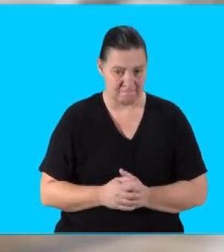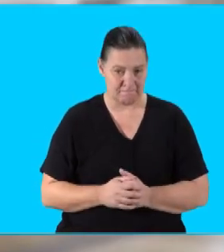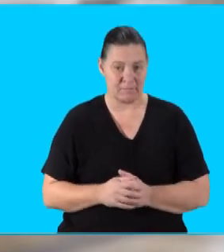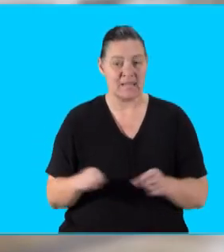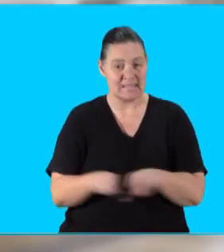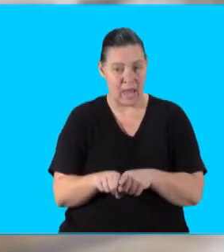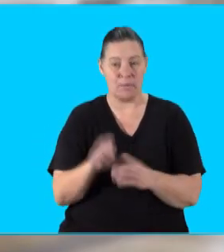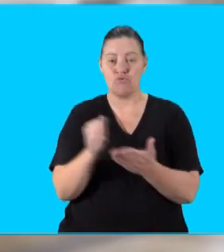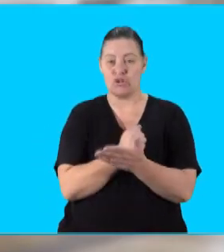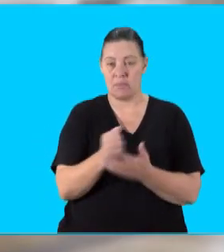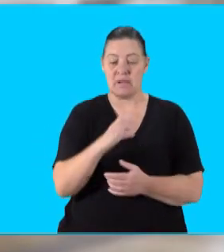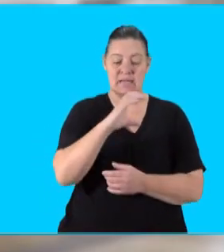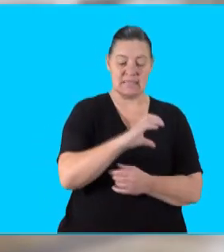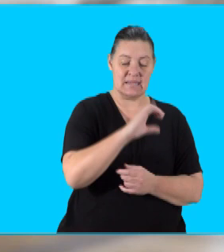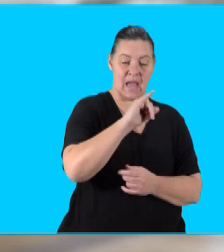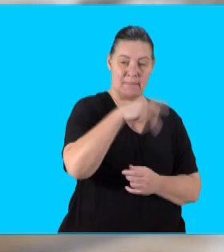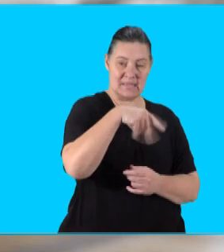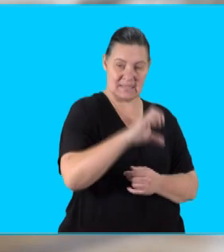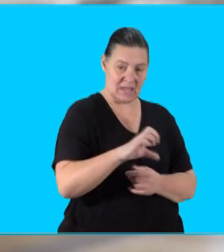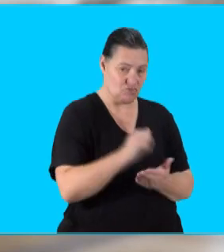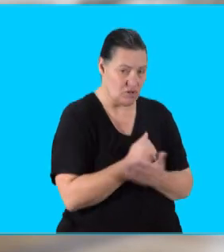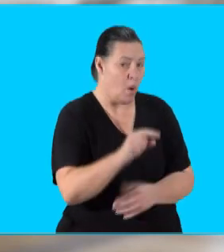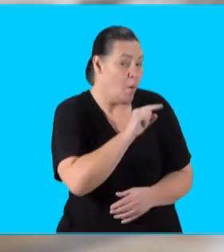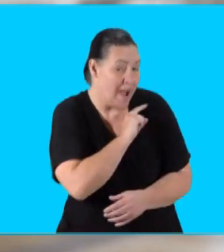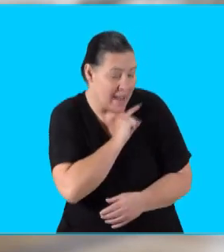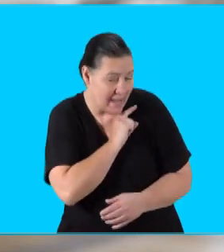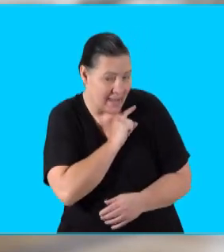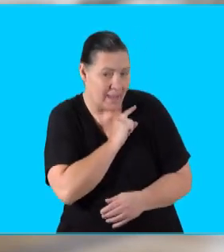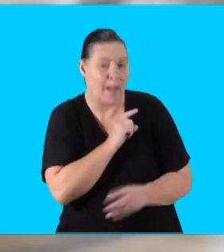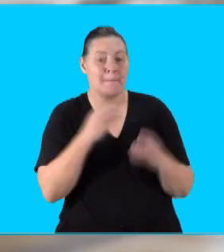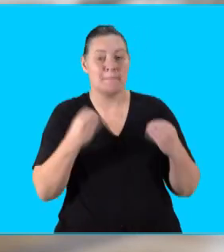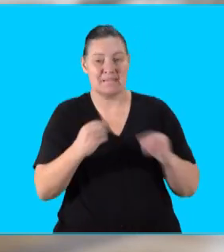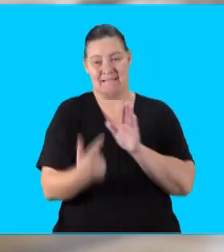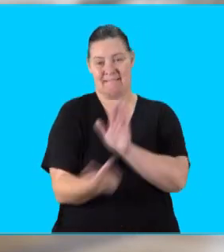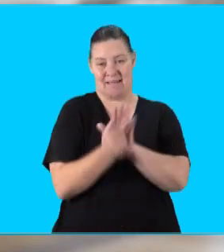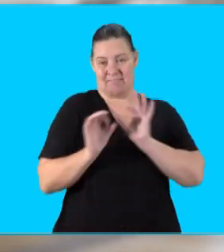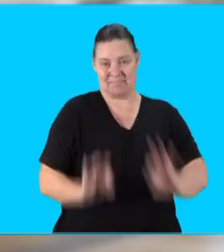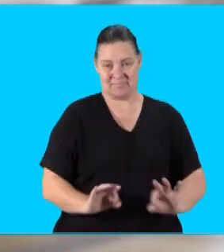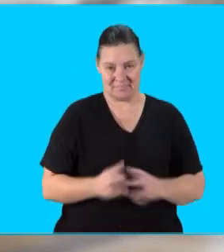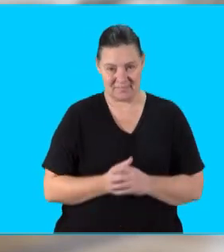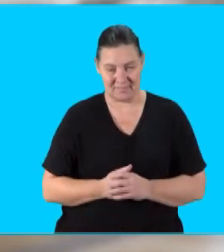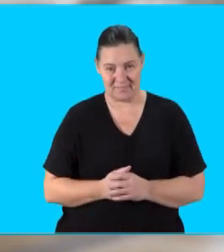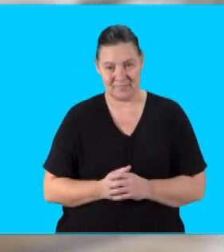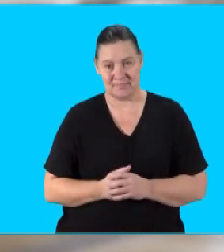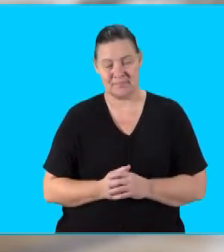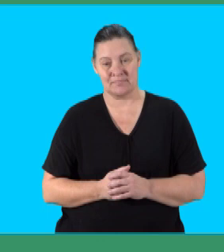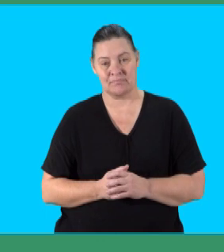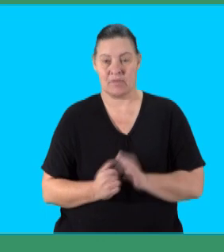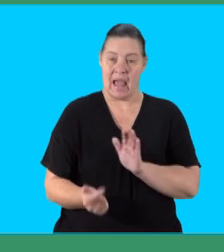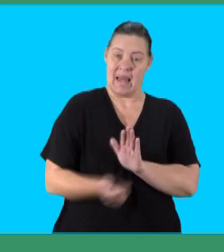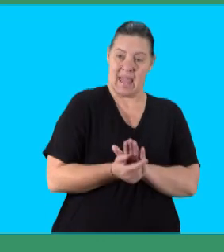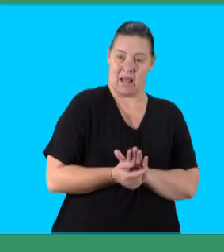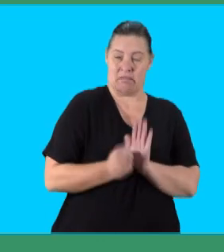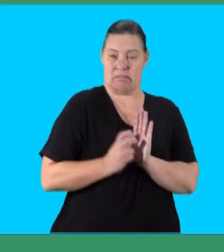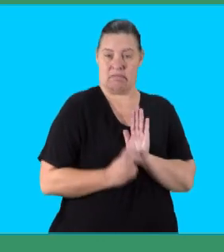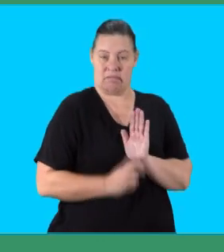the company with the CIPC so that our company will be legal. The legal requirements